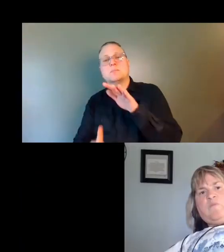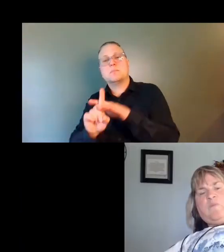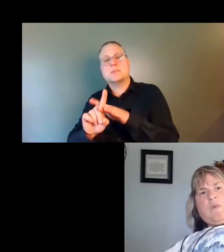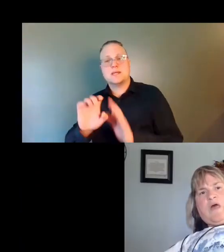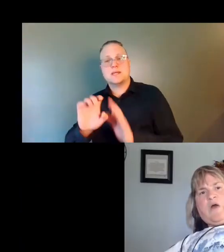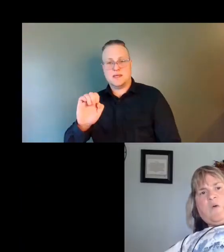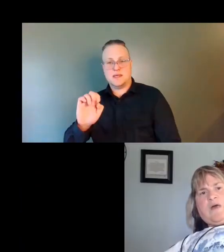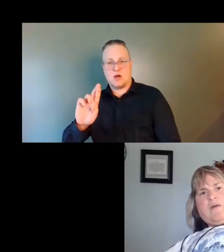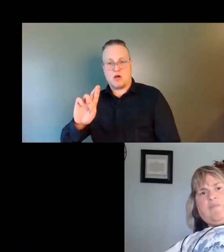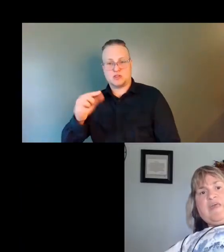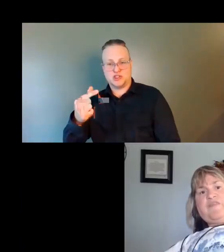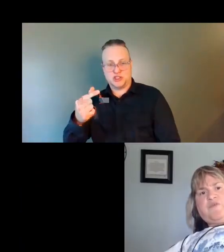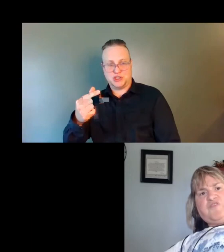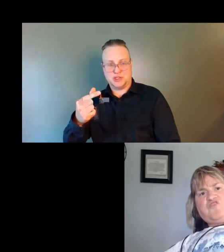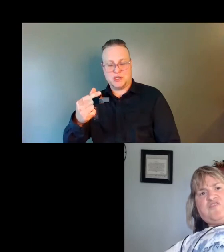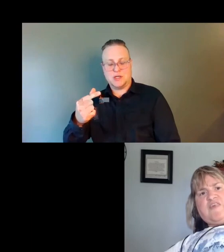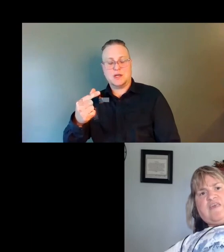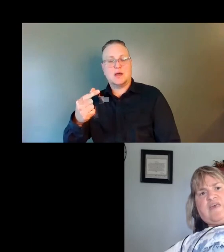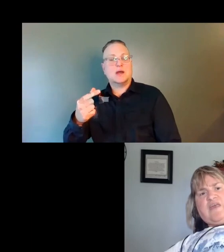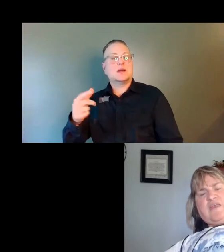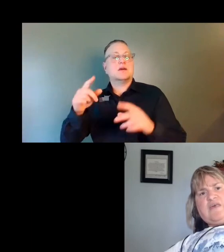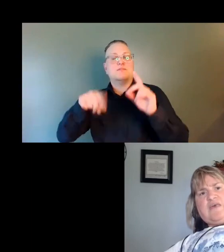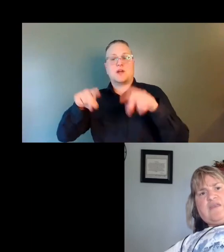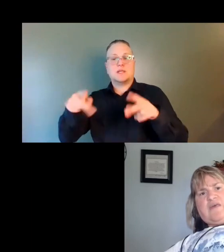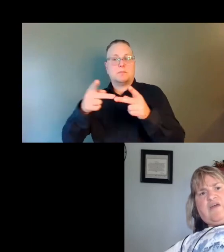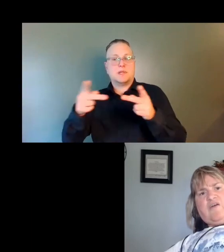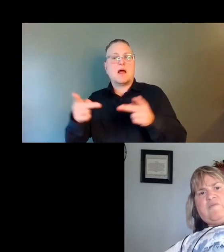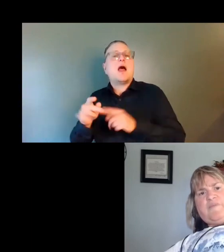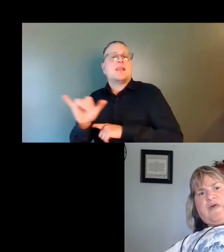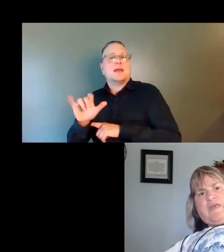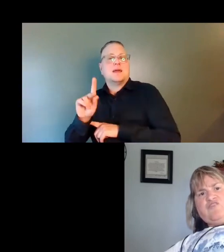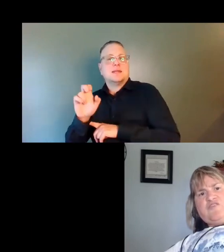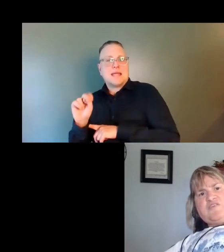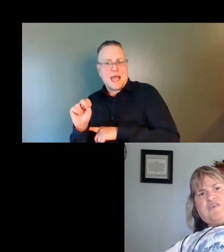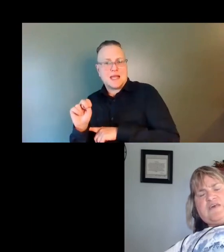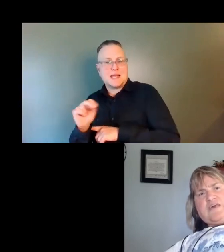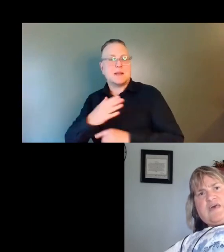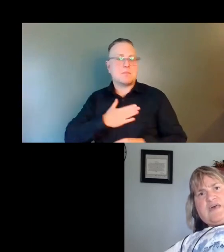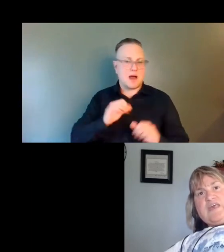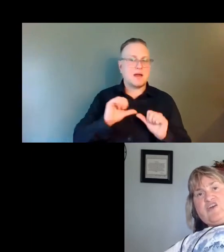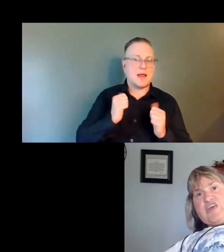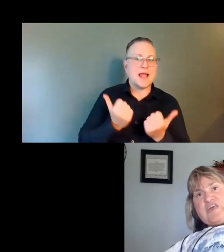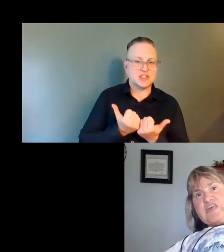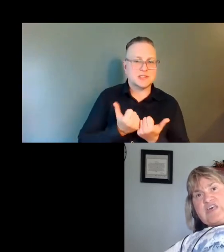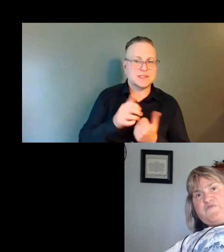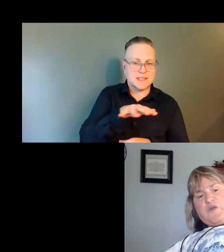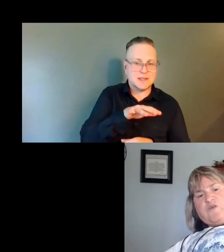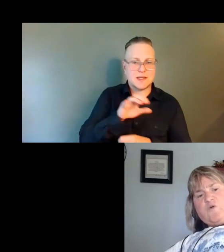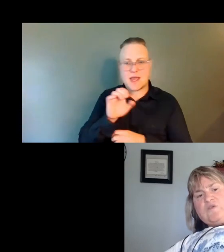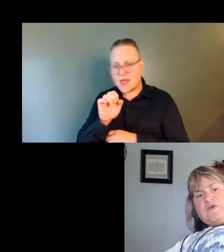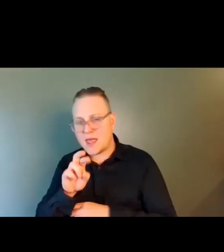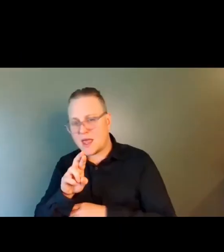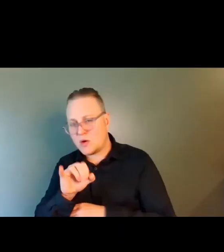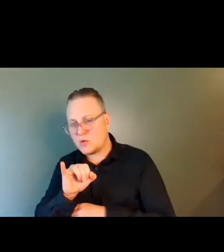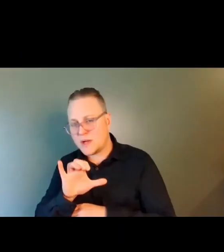about how, like the positions that can, and in our agency, Eric Falk